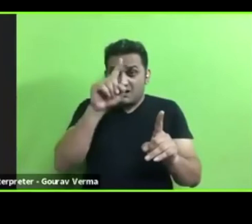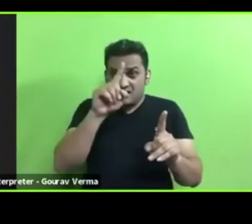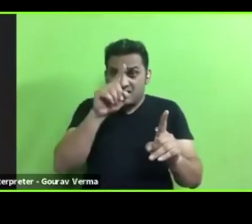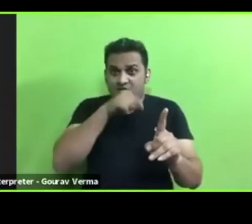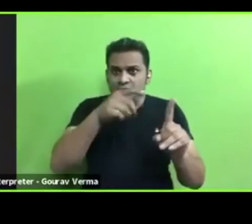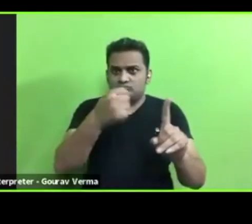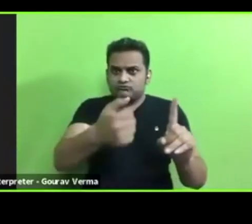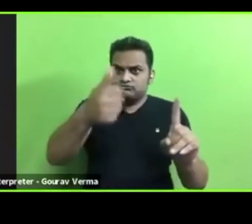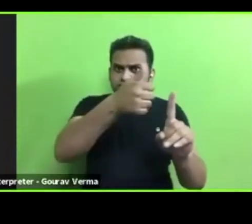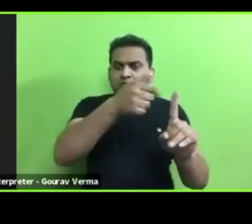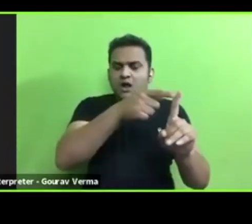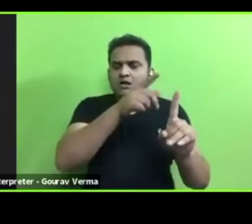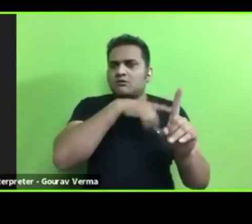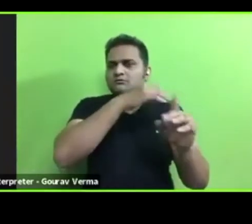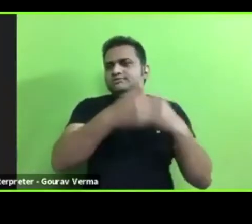Tanjore.